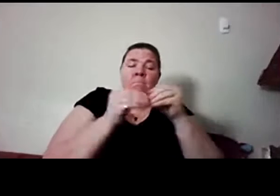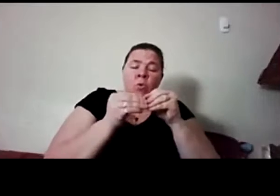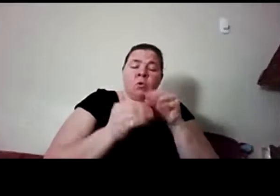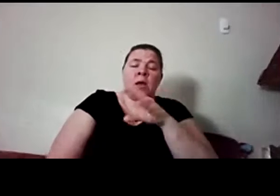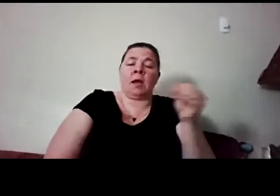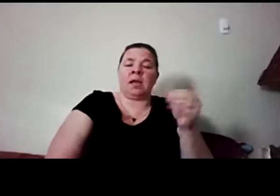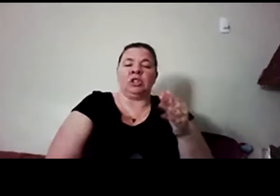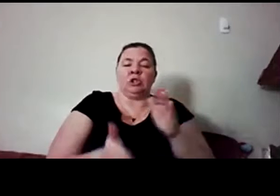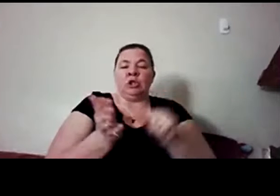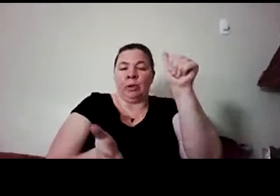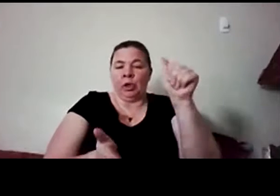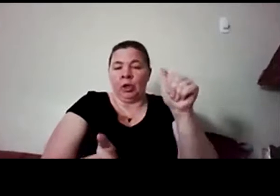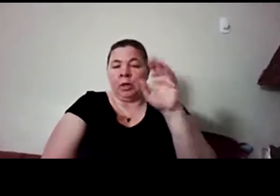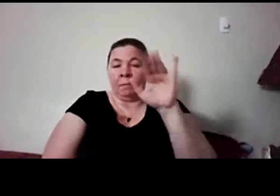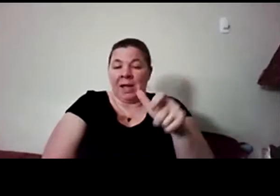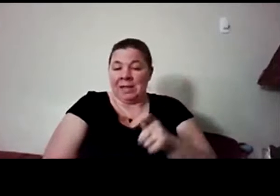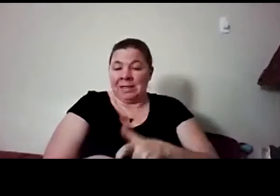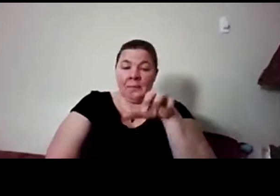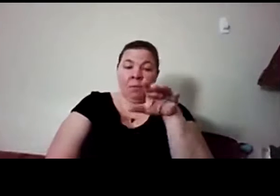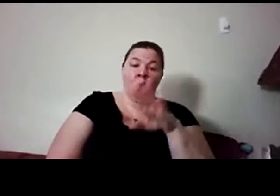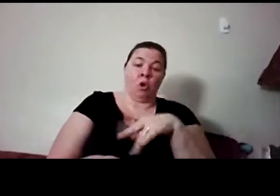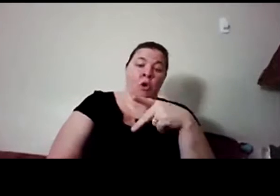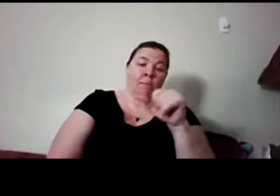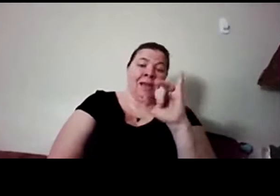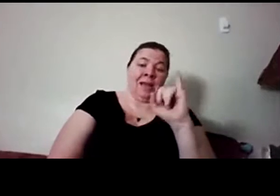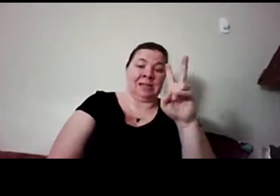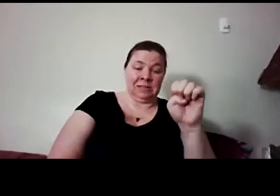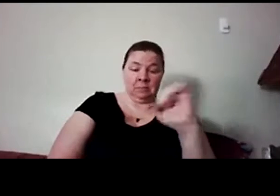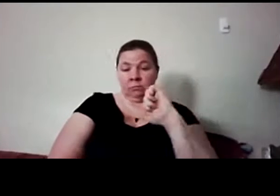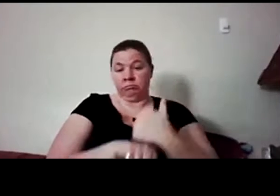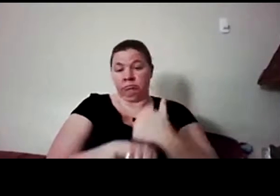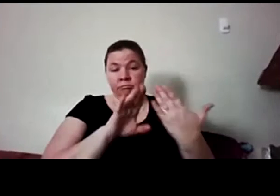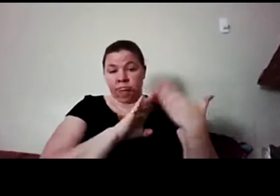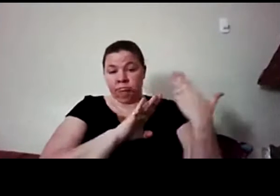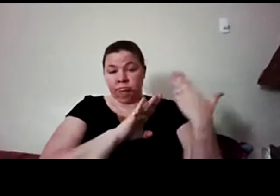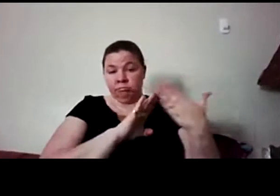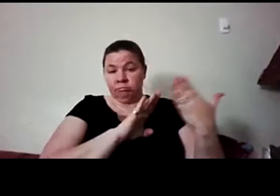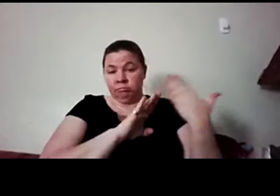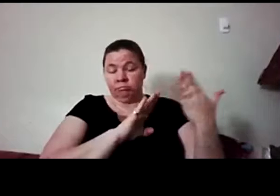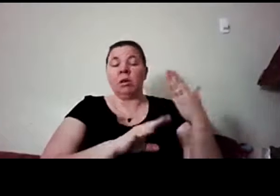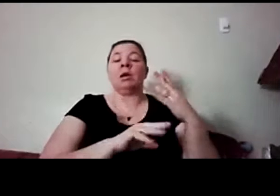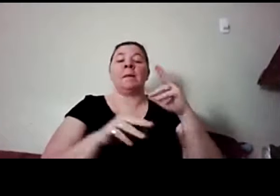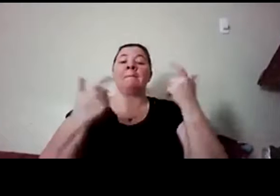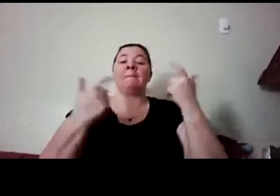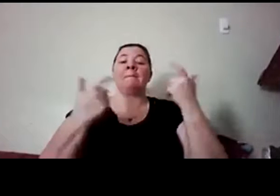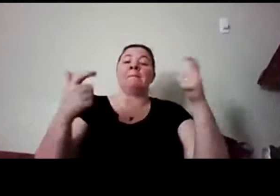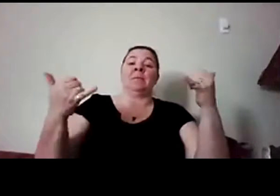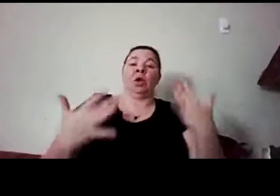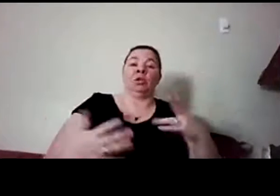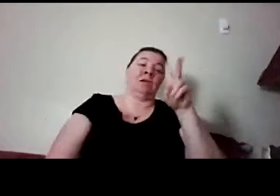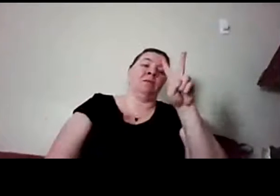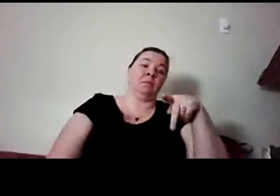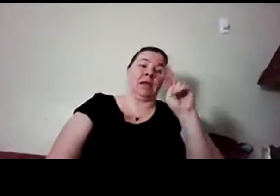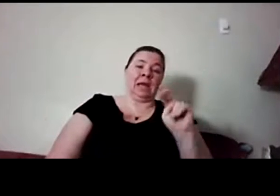what? Cheaper. By the time Onpassive hits the road, hits the public, the big players in this VPN